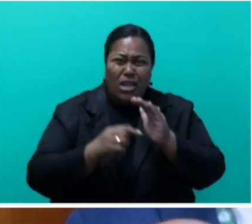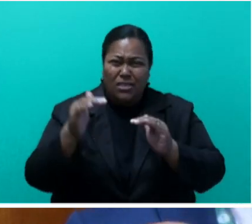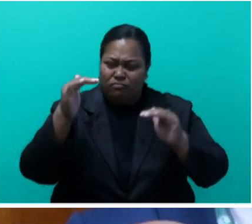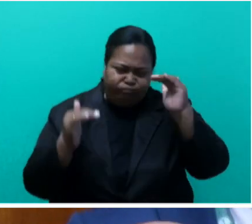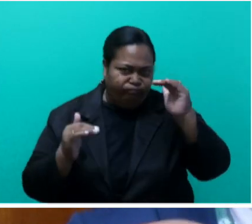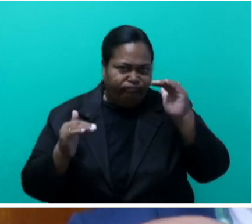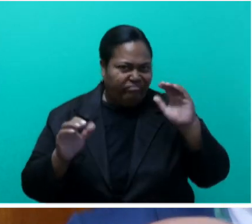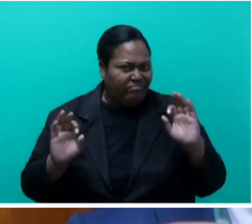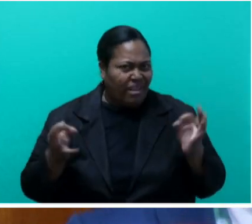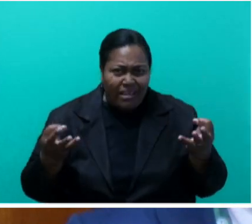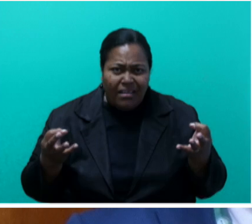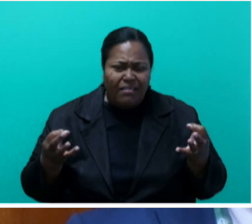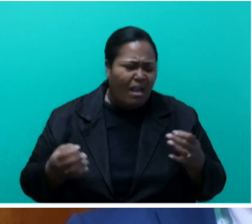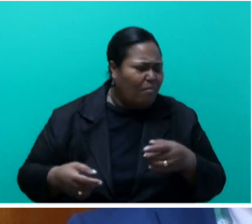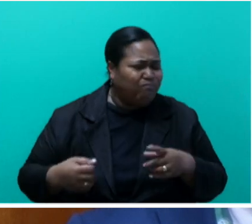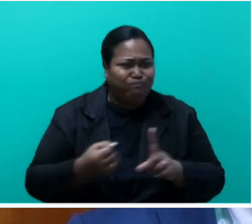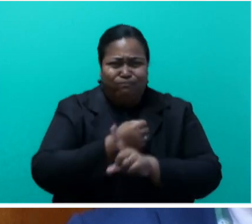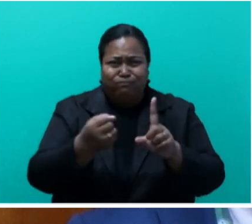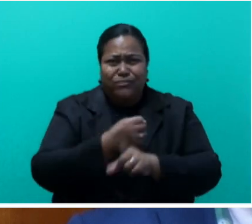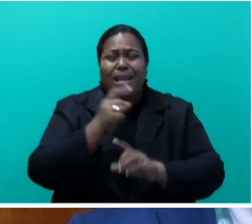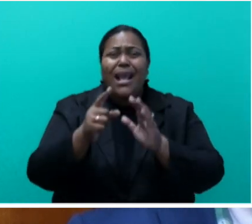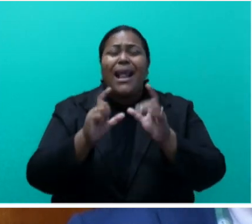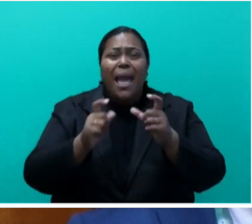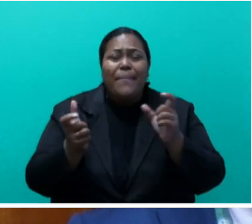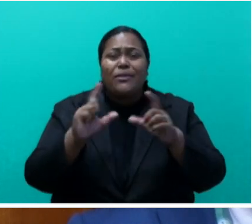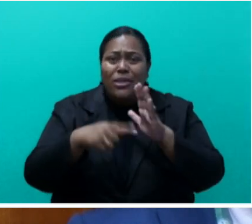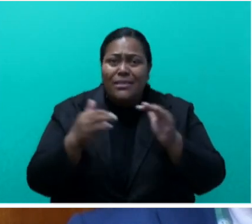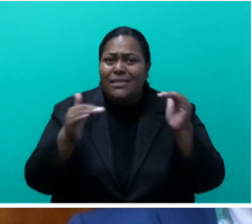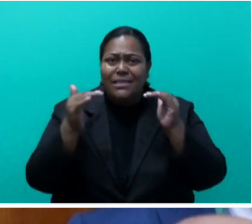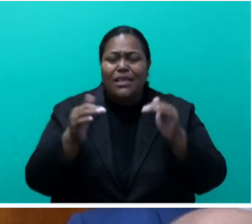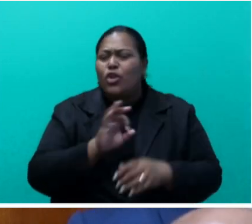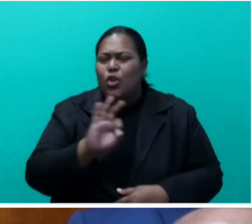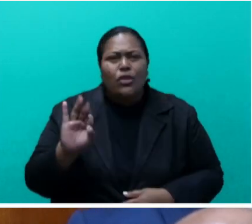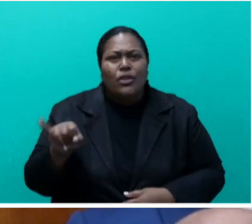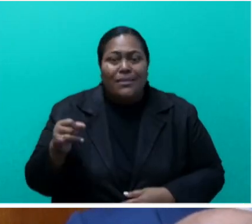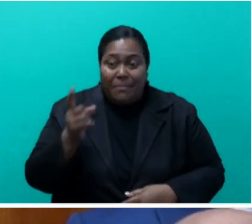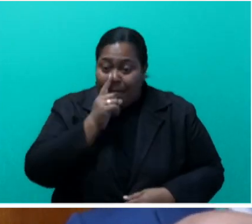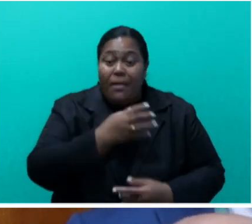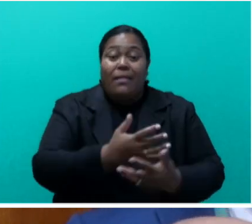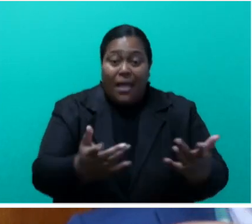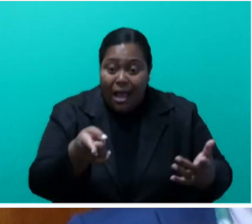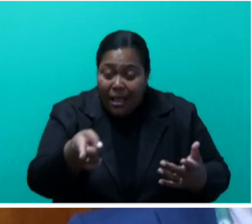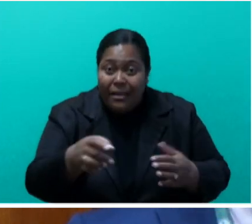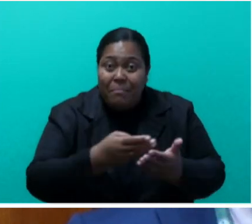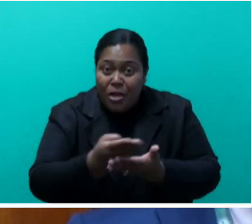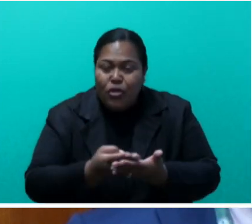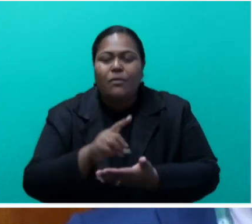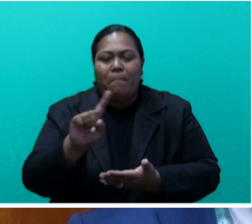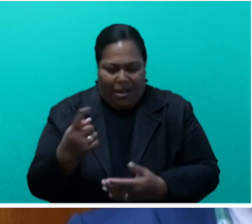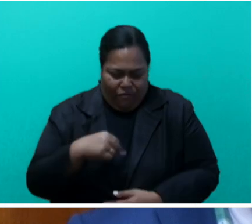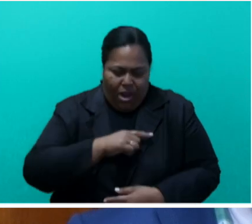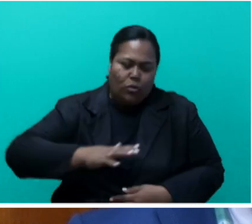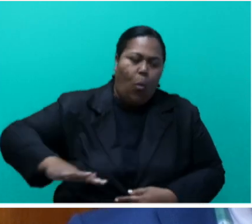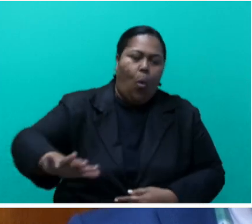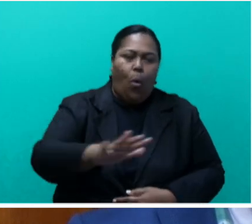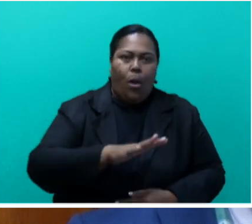fight for climate justice, not just for the people of the Marshall Islands, but for our entire Blue Pacific.